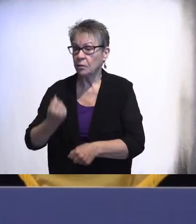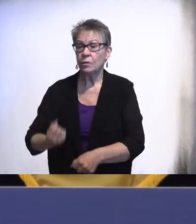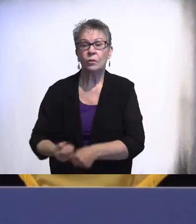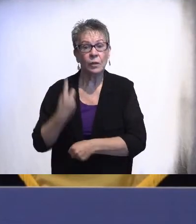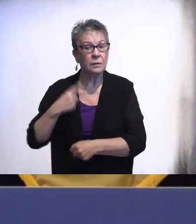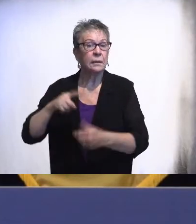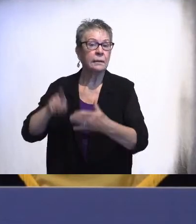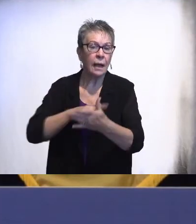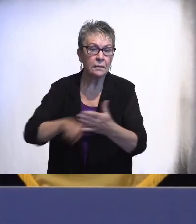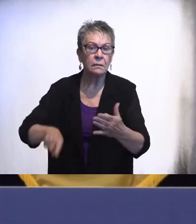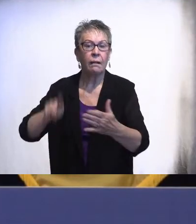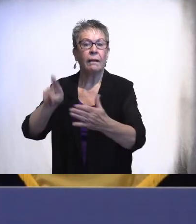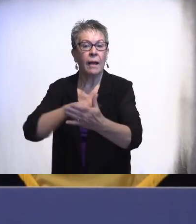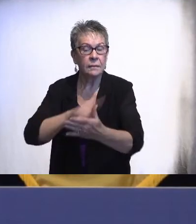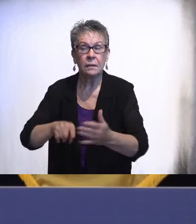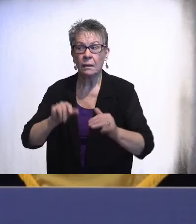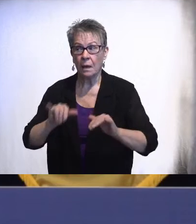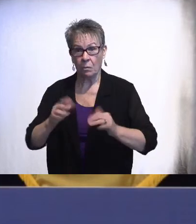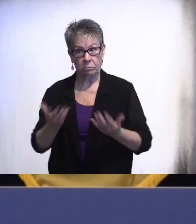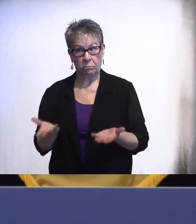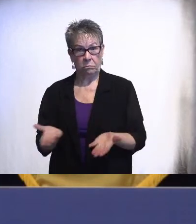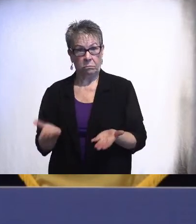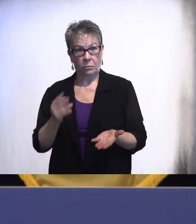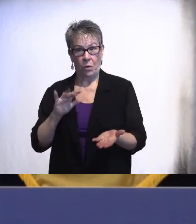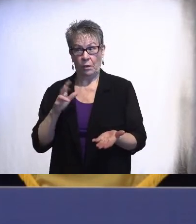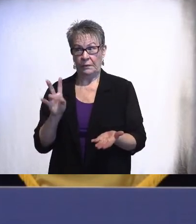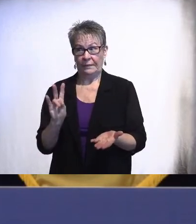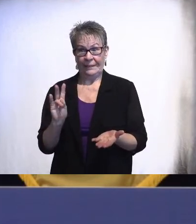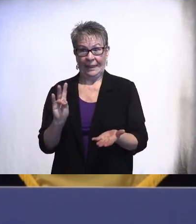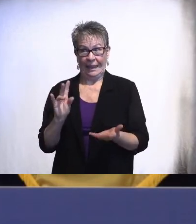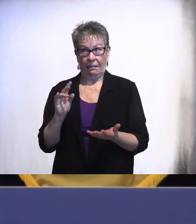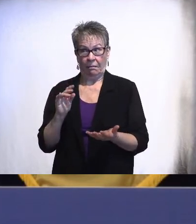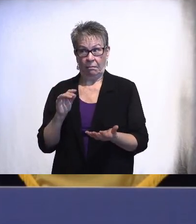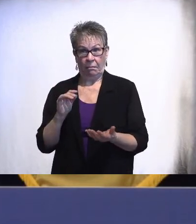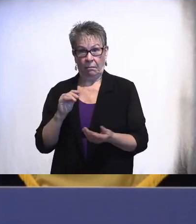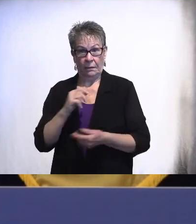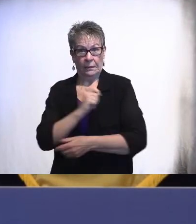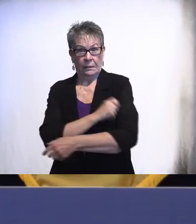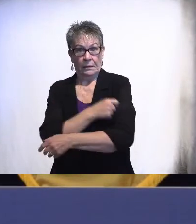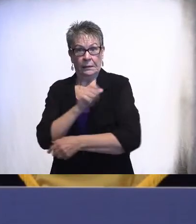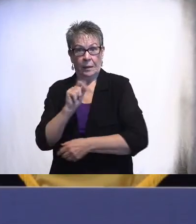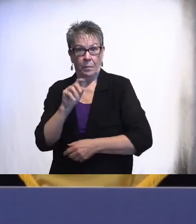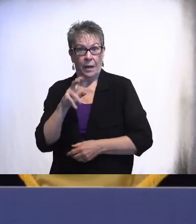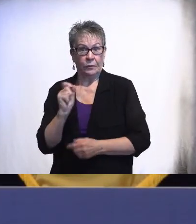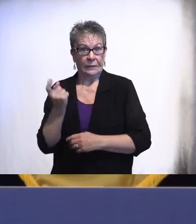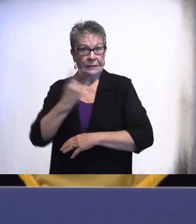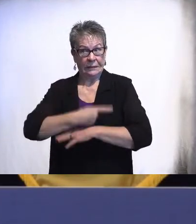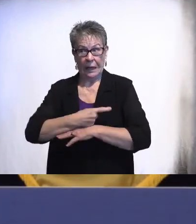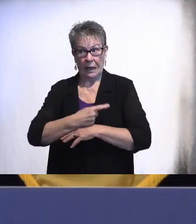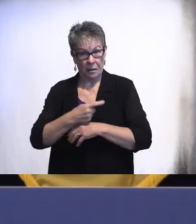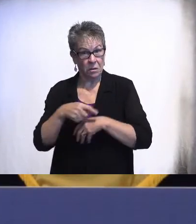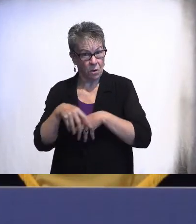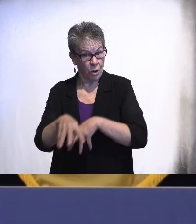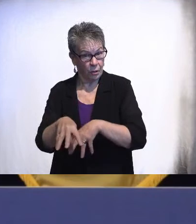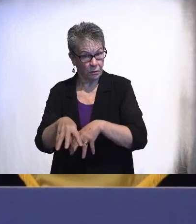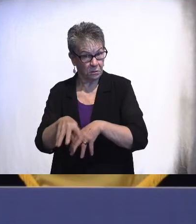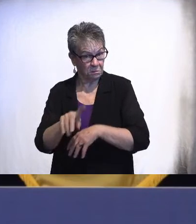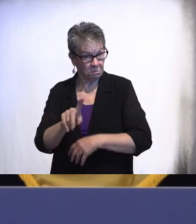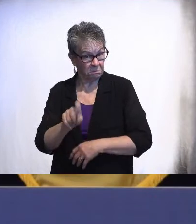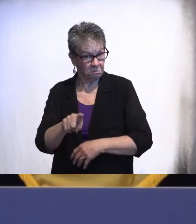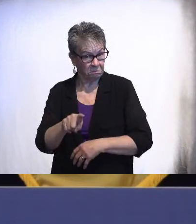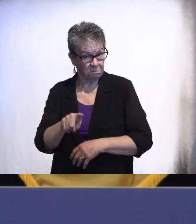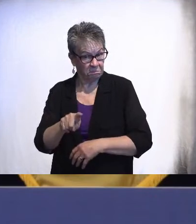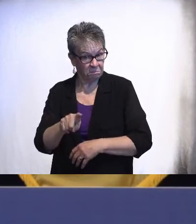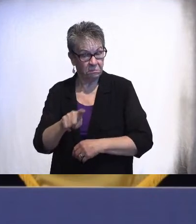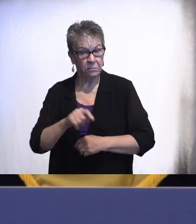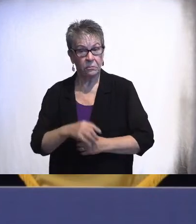like they're going in the right direction, what would your sense be of that? Thank you. We'll start with the back and go forward. And again, I'm going to try to, let's all be as brief as we